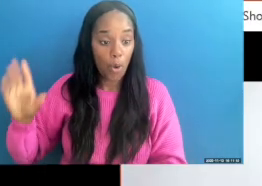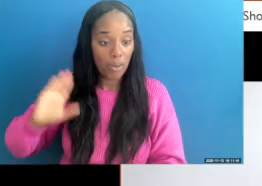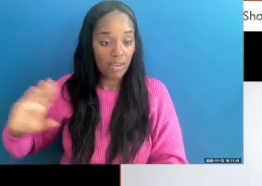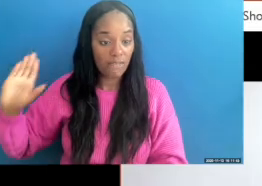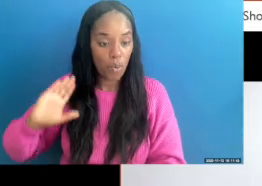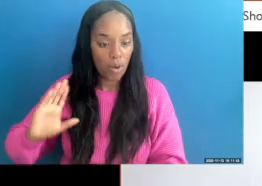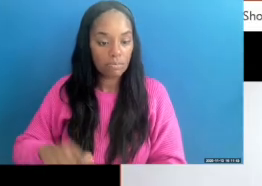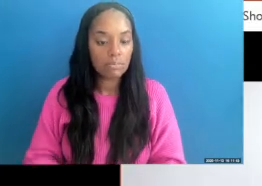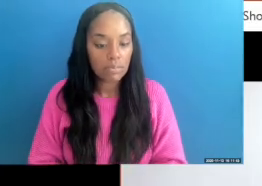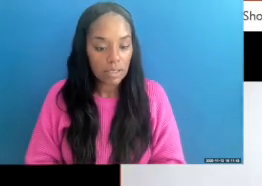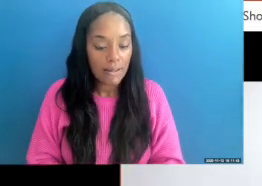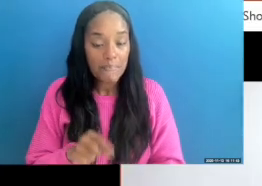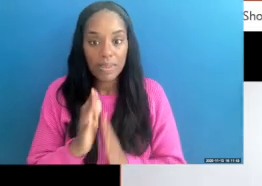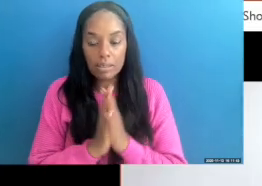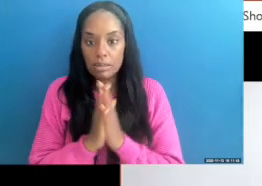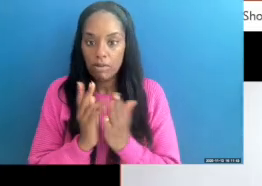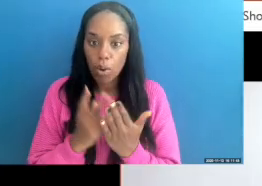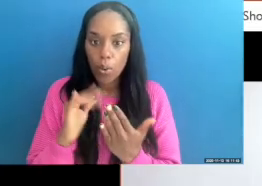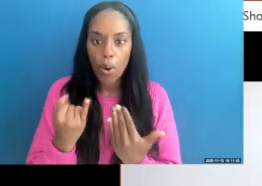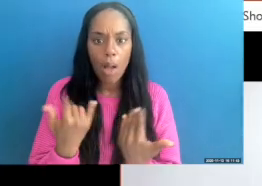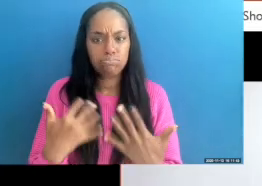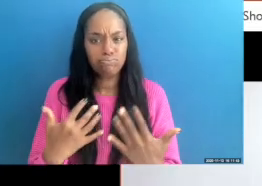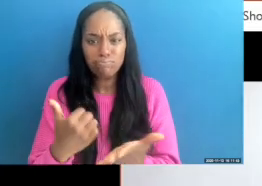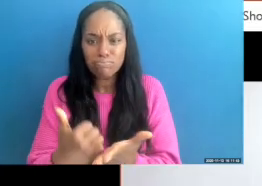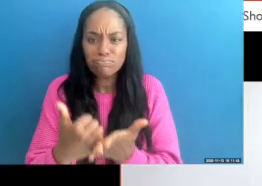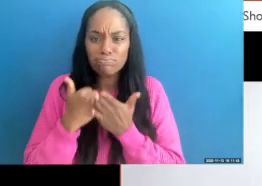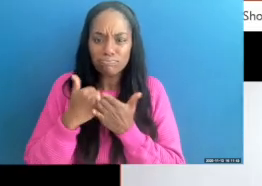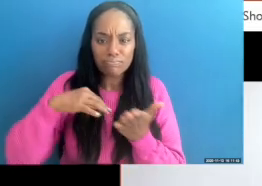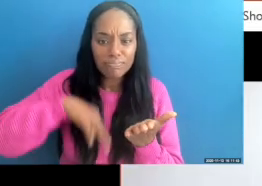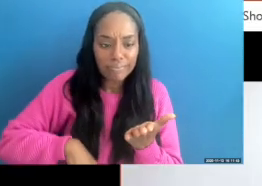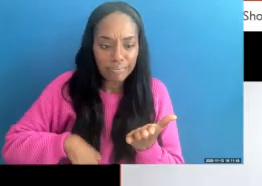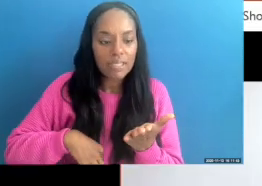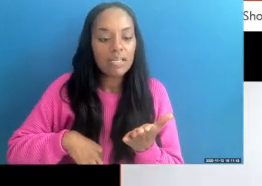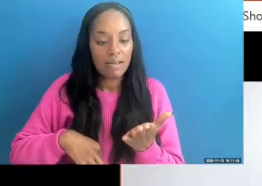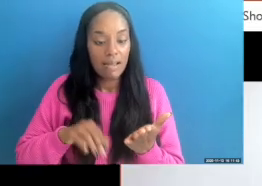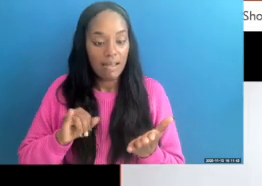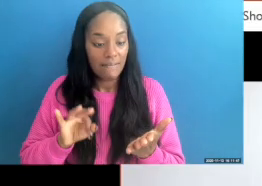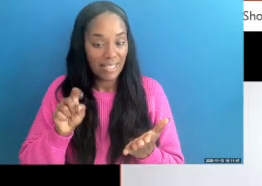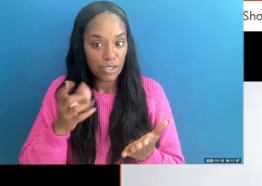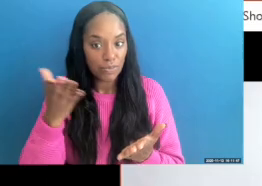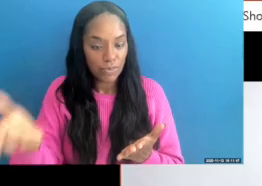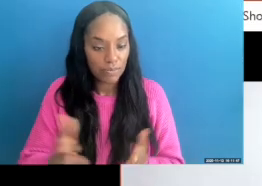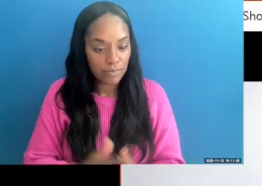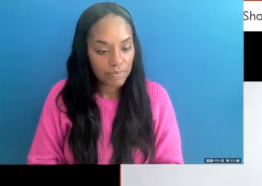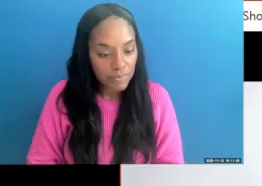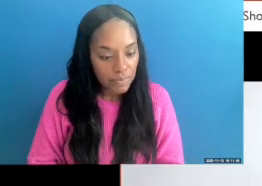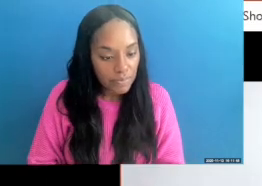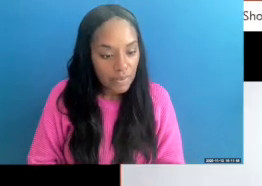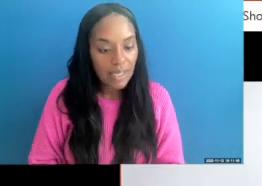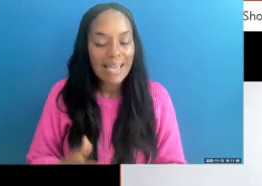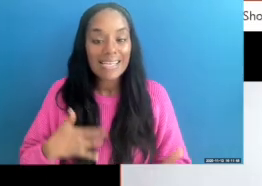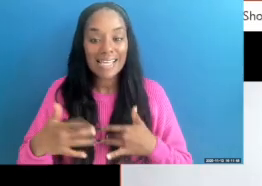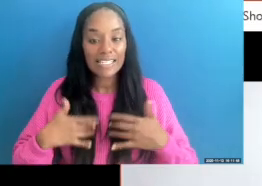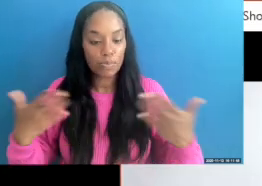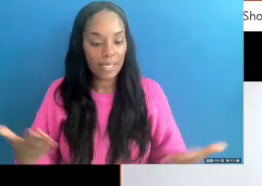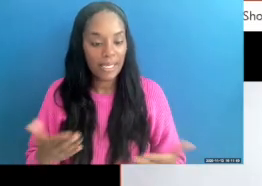before. Ride sharing. The incentive program has definitely helped me get to where I need to go as soon as I need to go there. It's so exciting to be here at